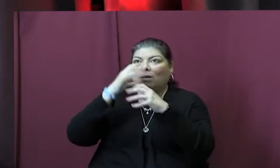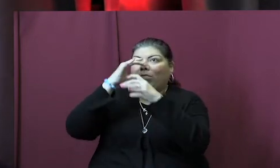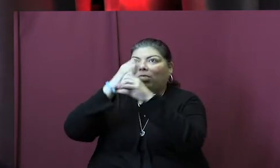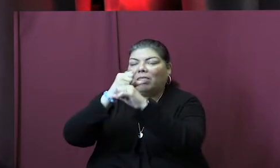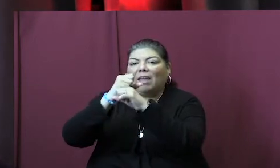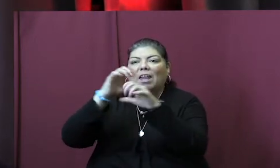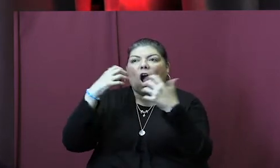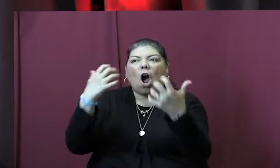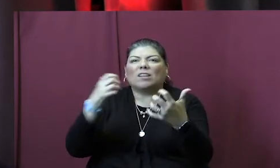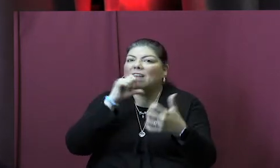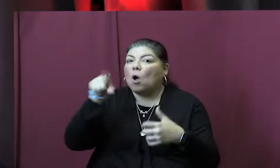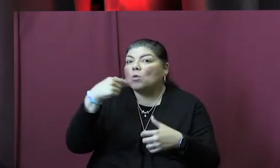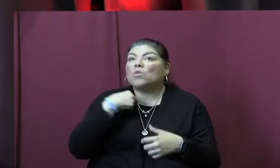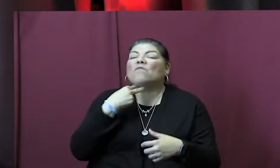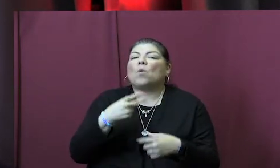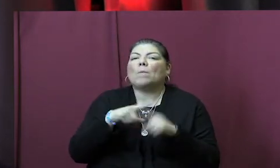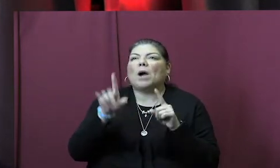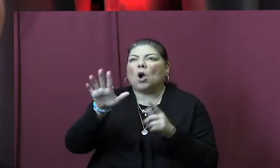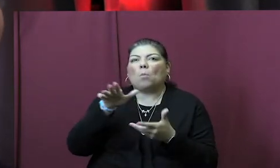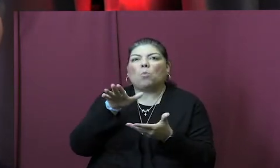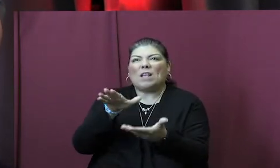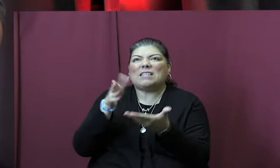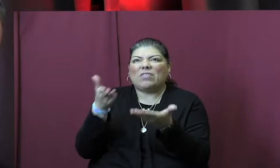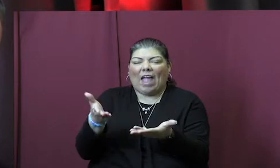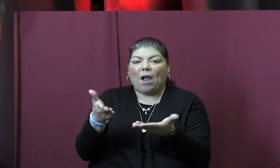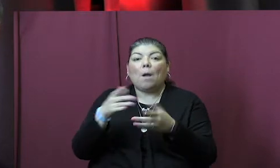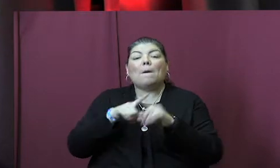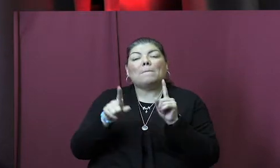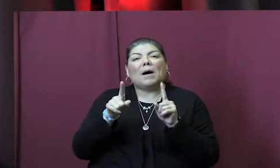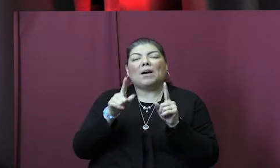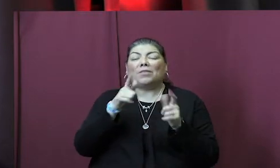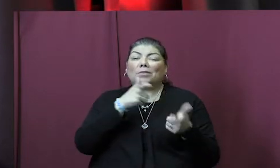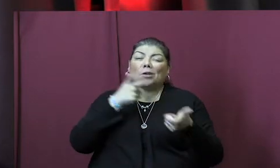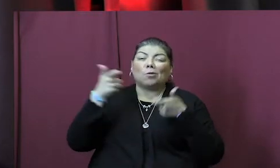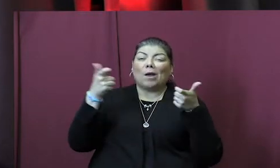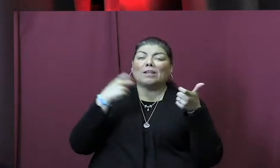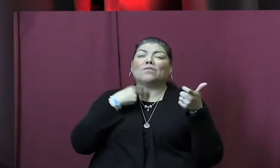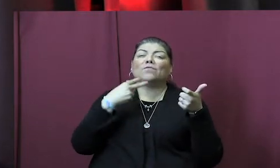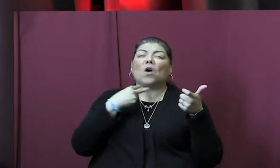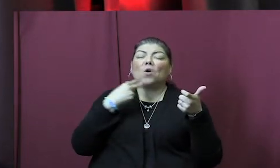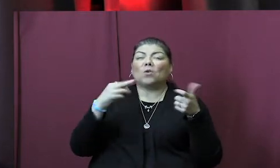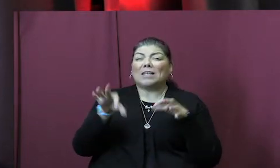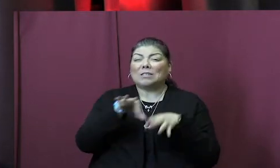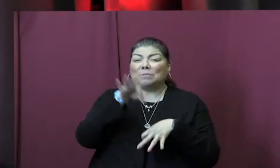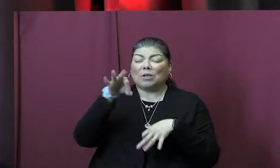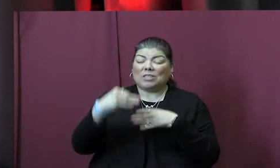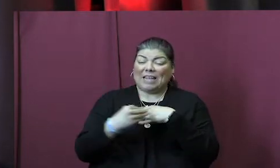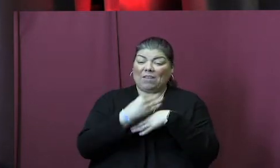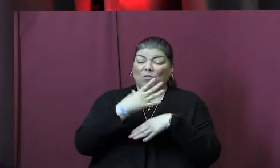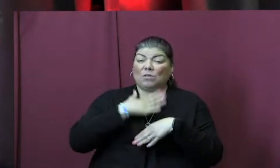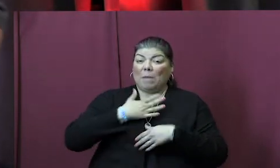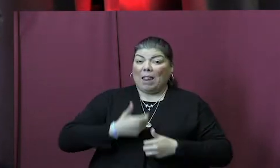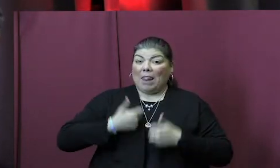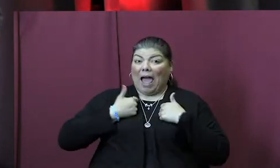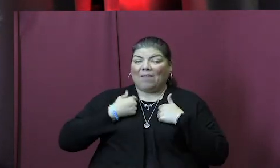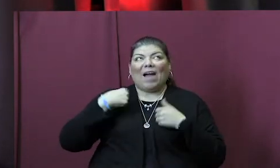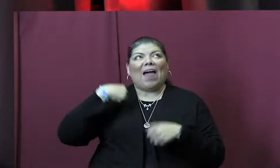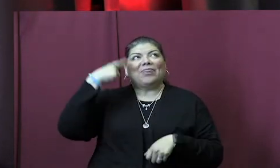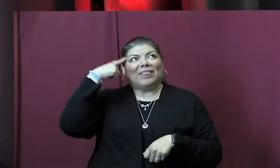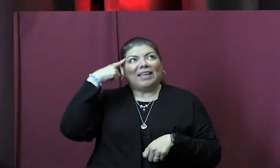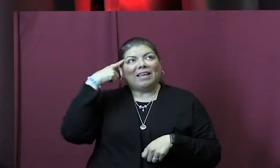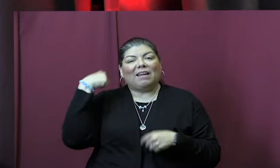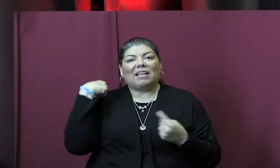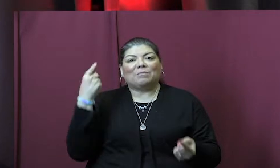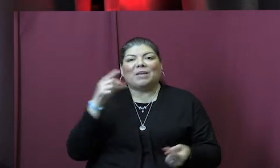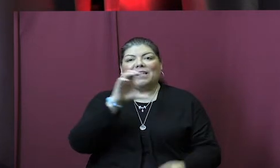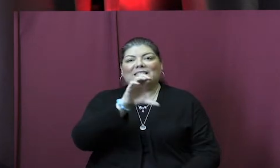audience, not just with her voice, but with her presence. But the greatest vocal and spiritual influence of my life, I